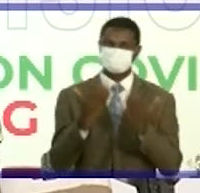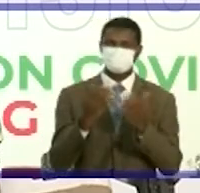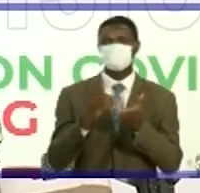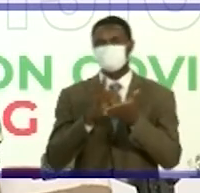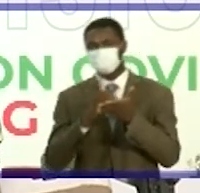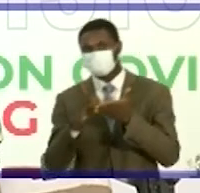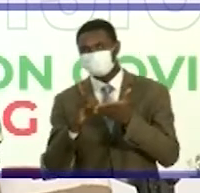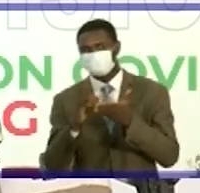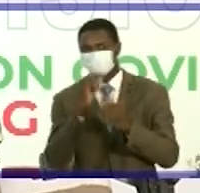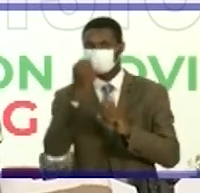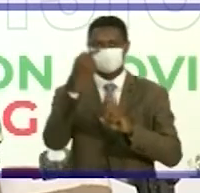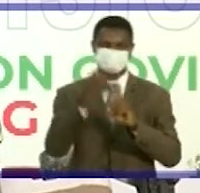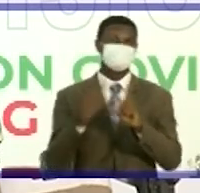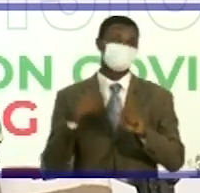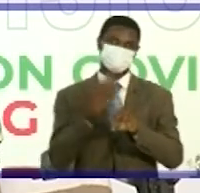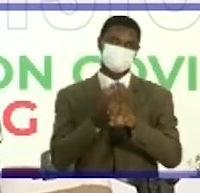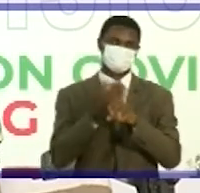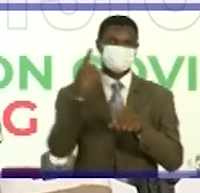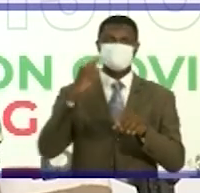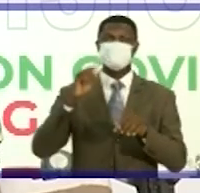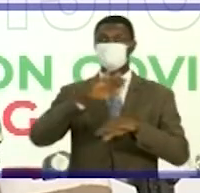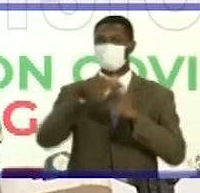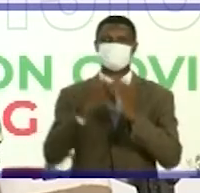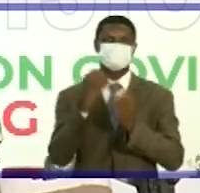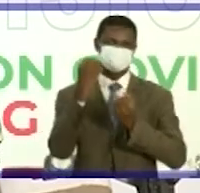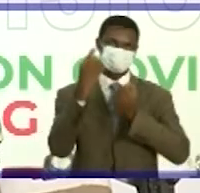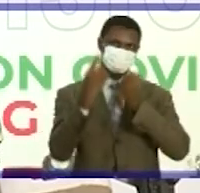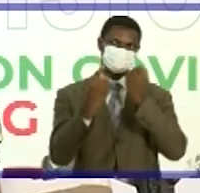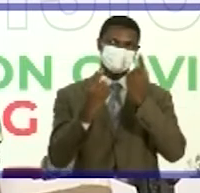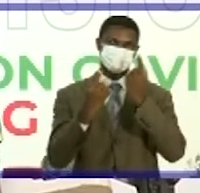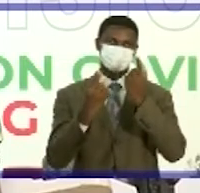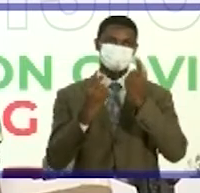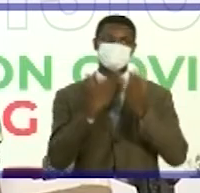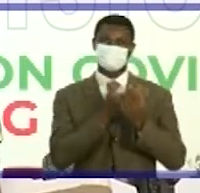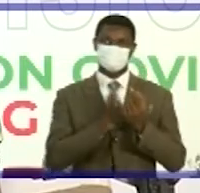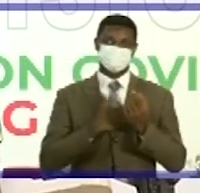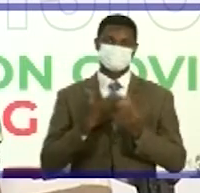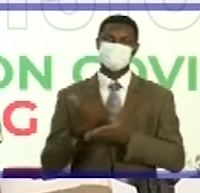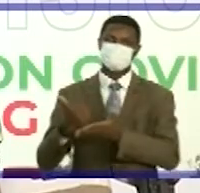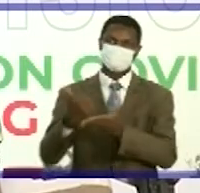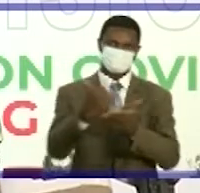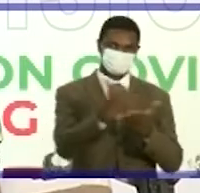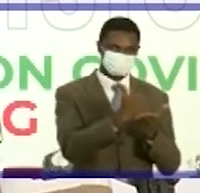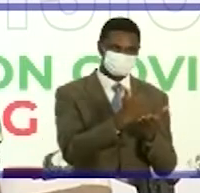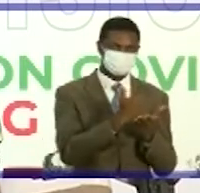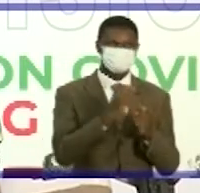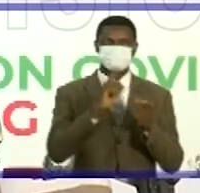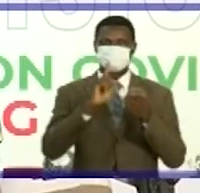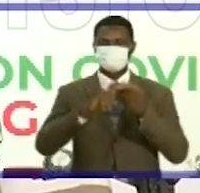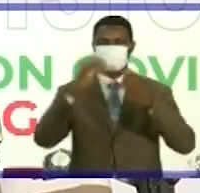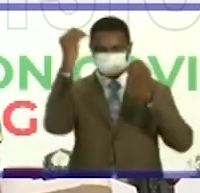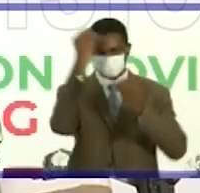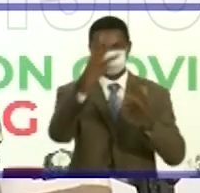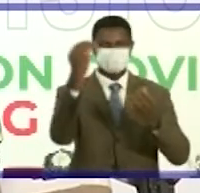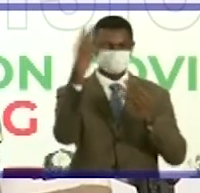And we seek for your understanding. And please help us to spread like you usually do. And we count